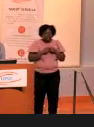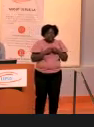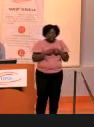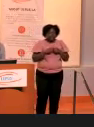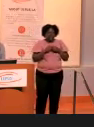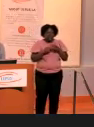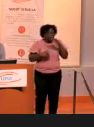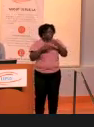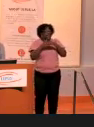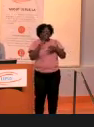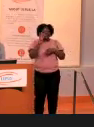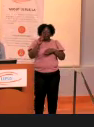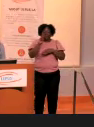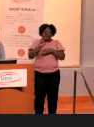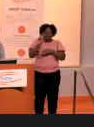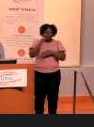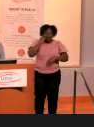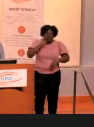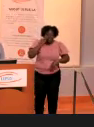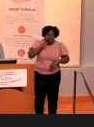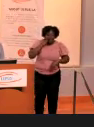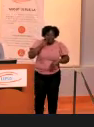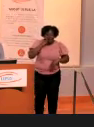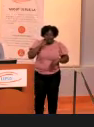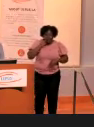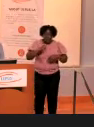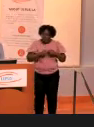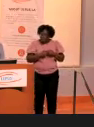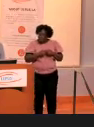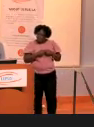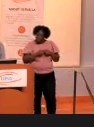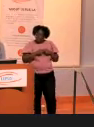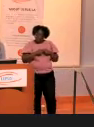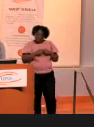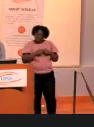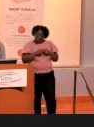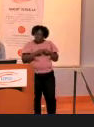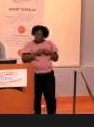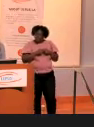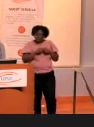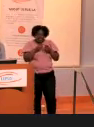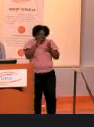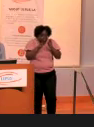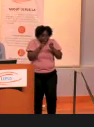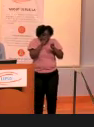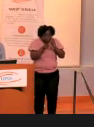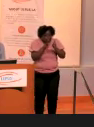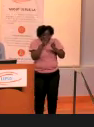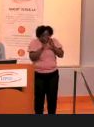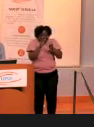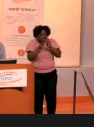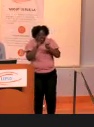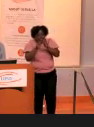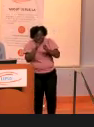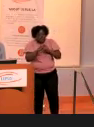is 40 milligrams a day, and tapering to get the dose 5 milligrams a day or less